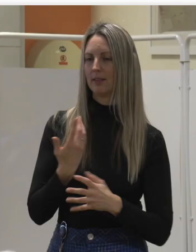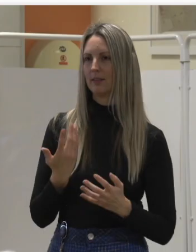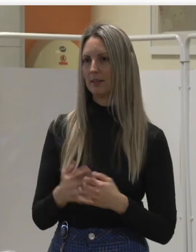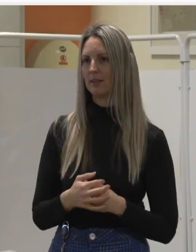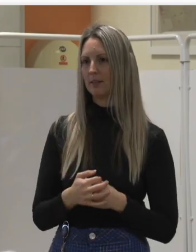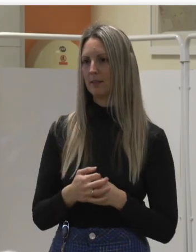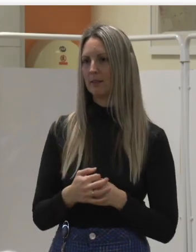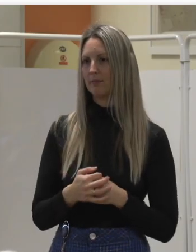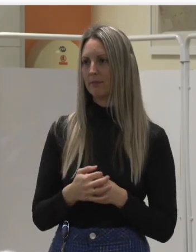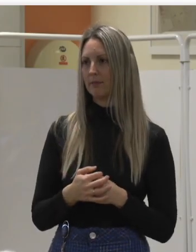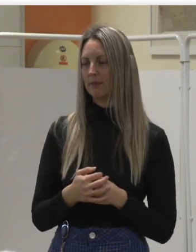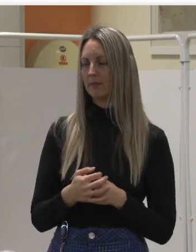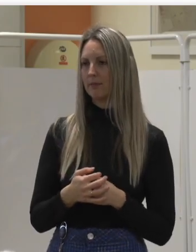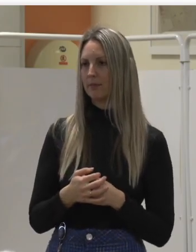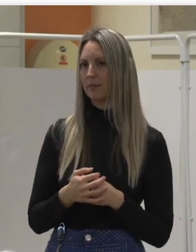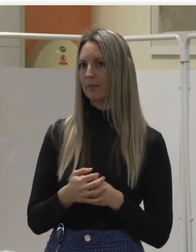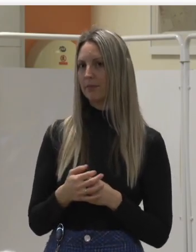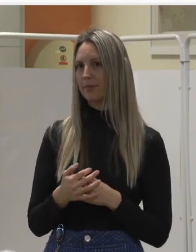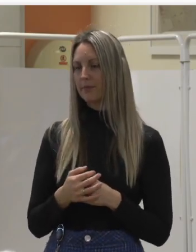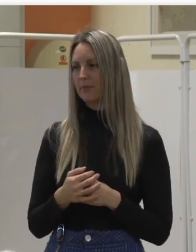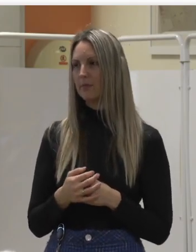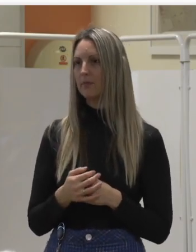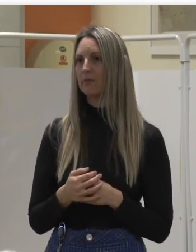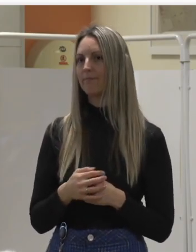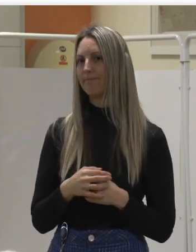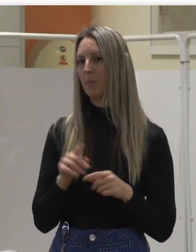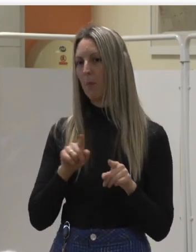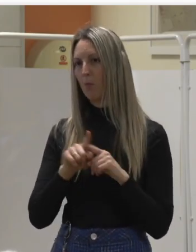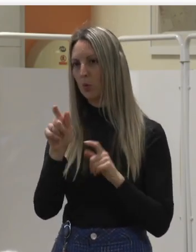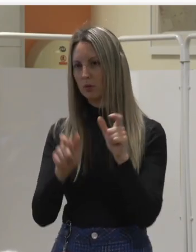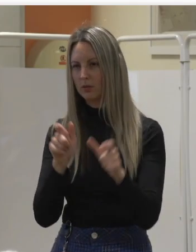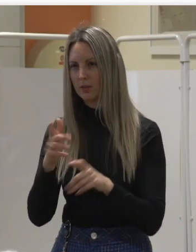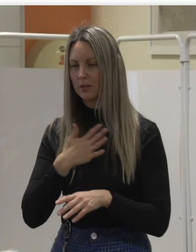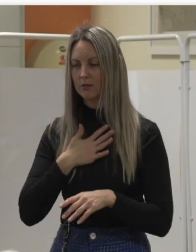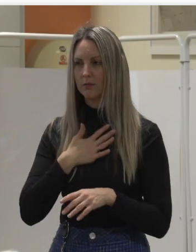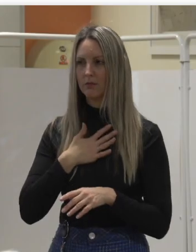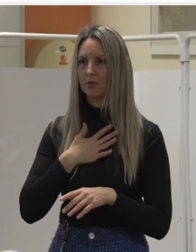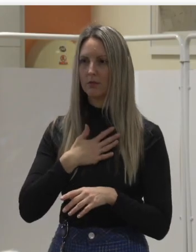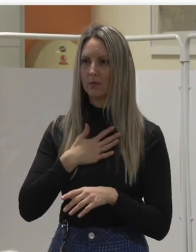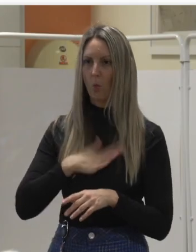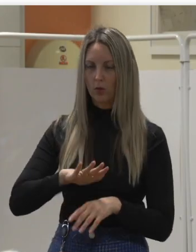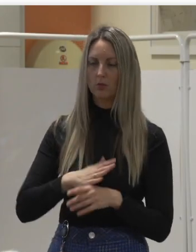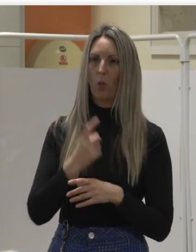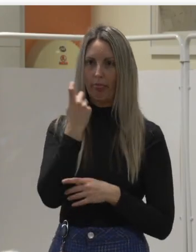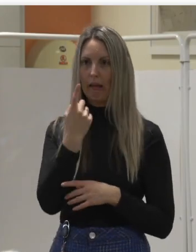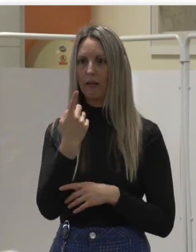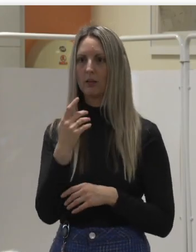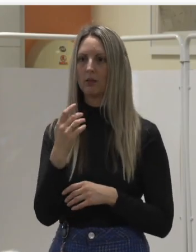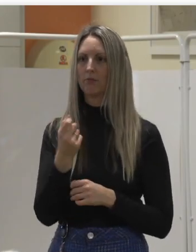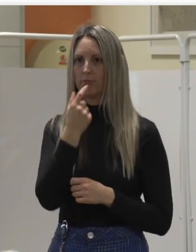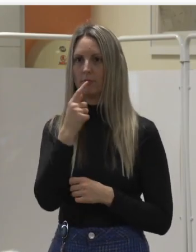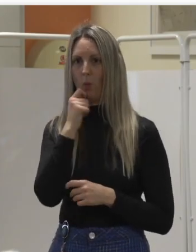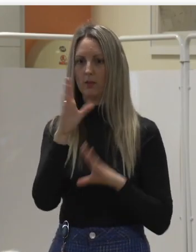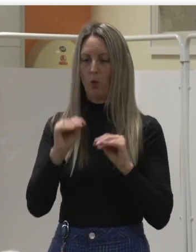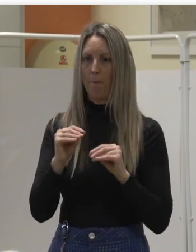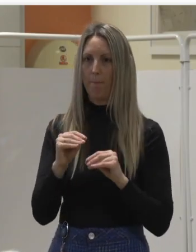fix which can be done by a medication, and it goes away, takes away all the symptoms